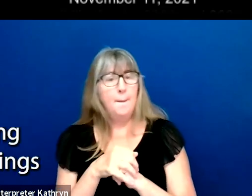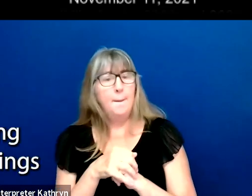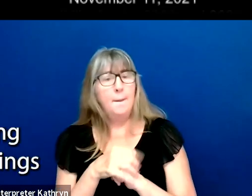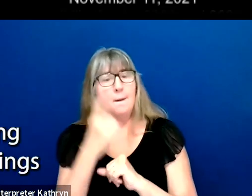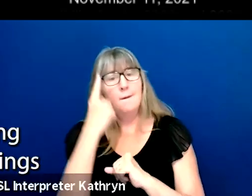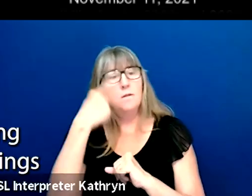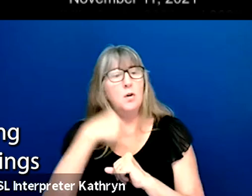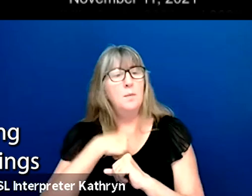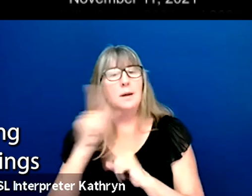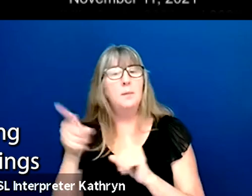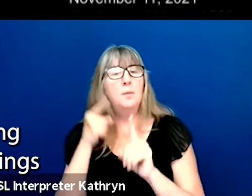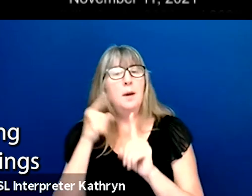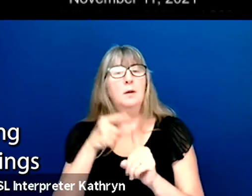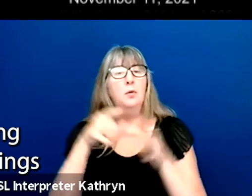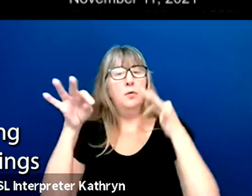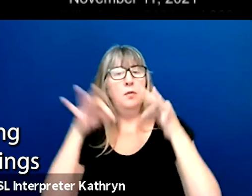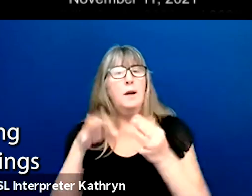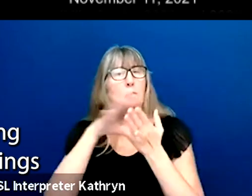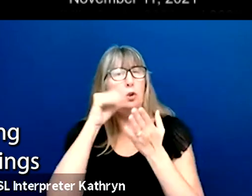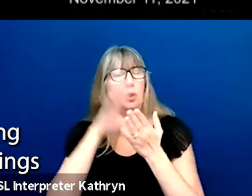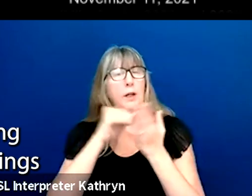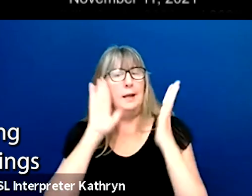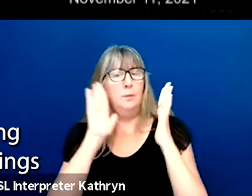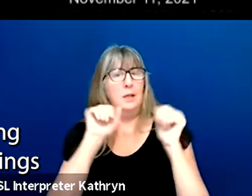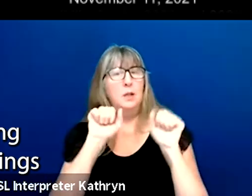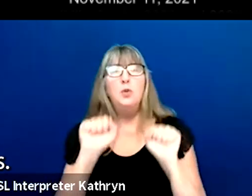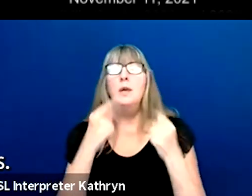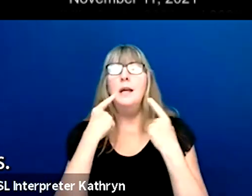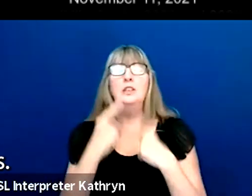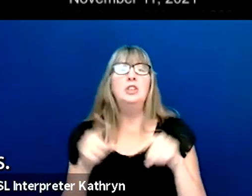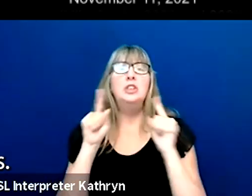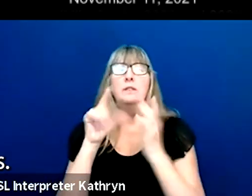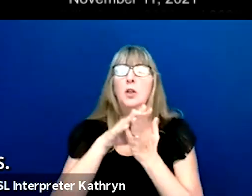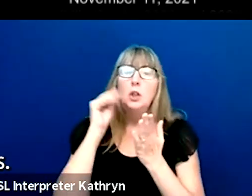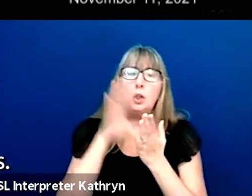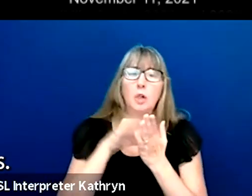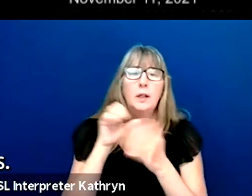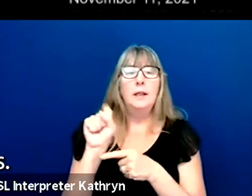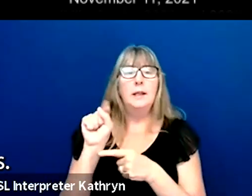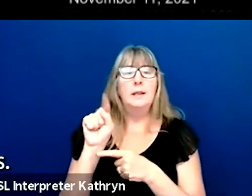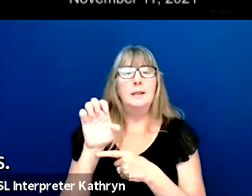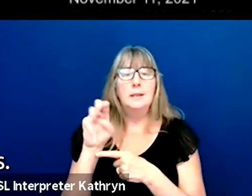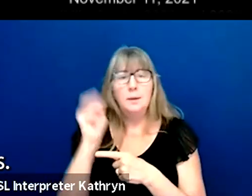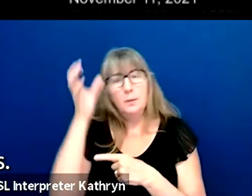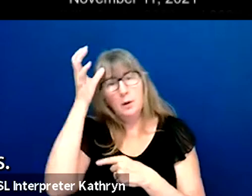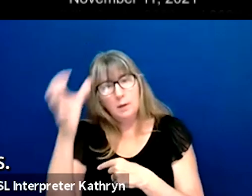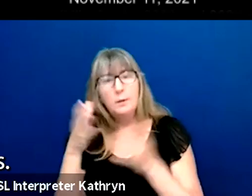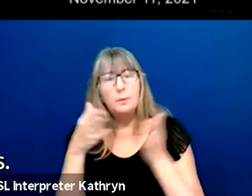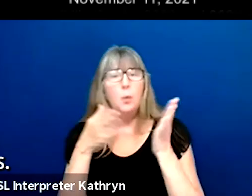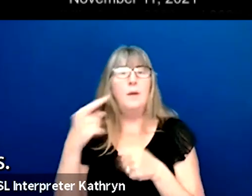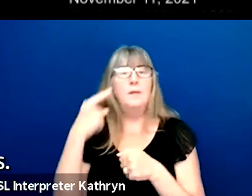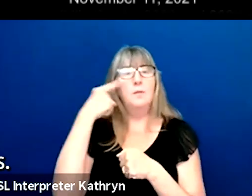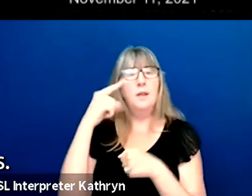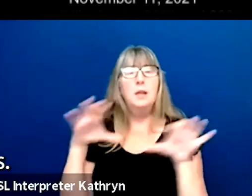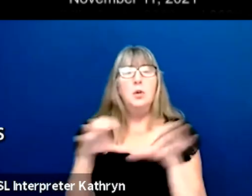defining those learning expectations, and you can achieve learning on STEM concepts and ways of thinking and doing